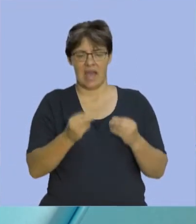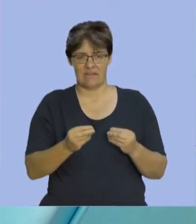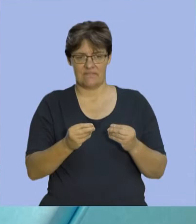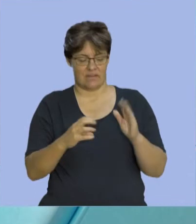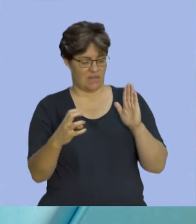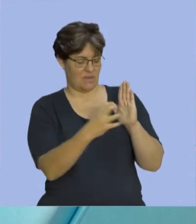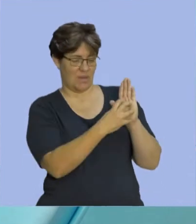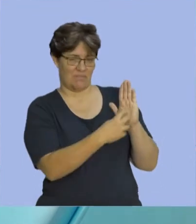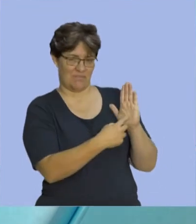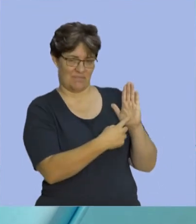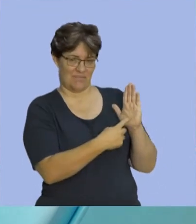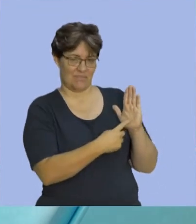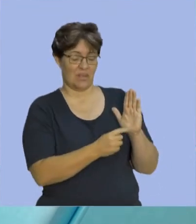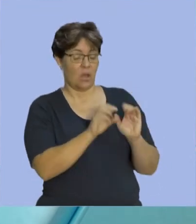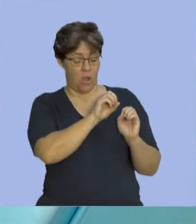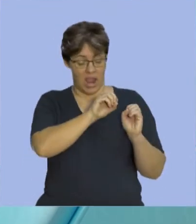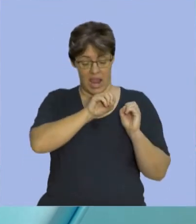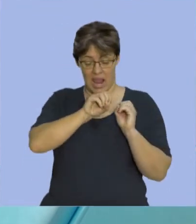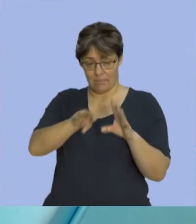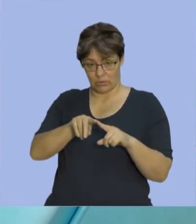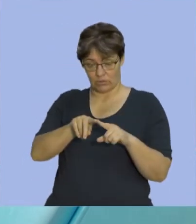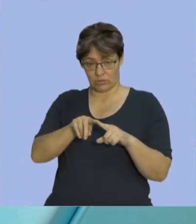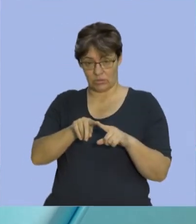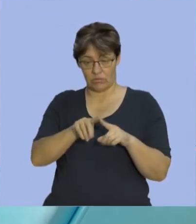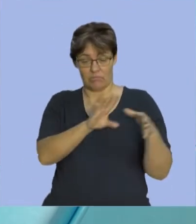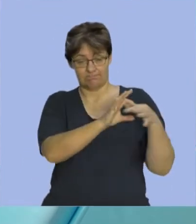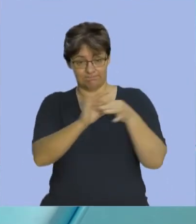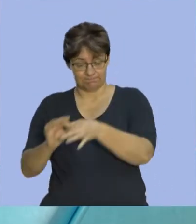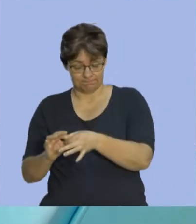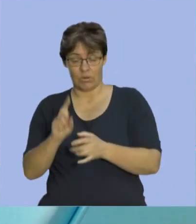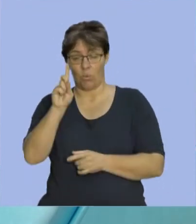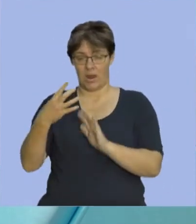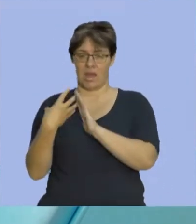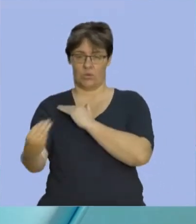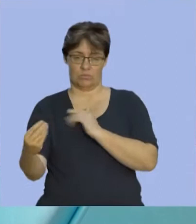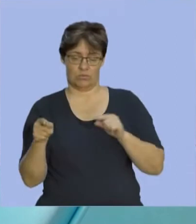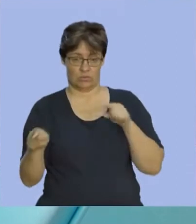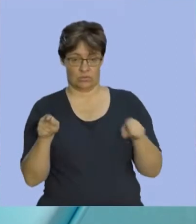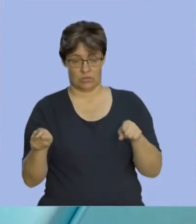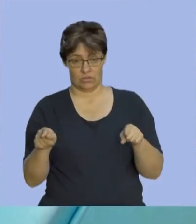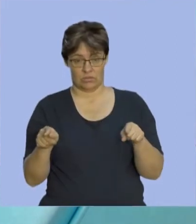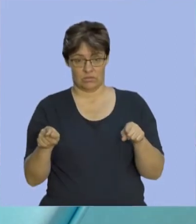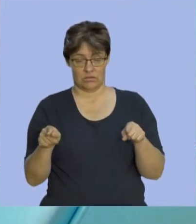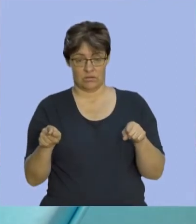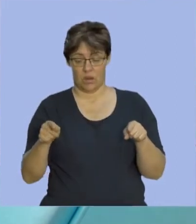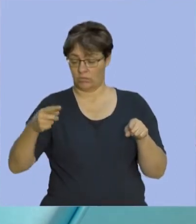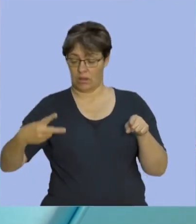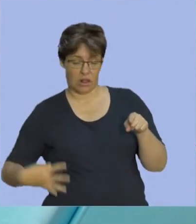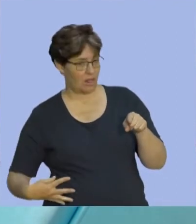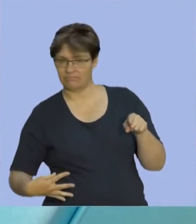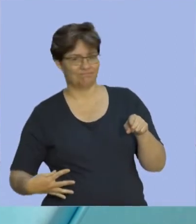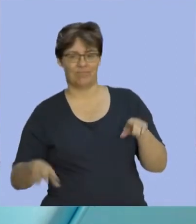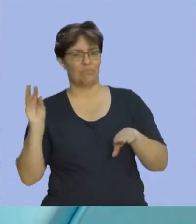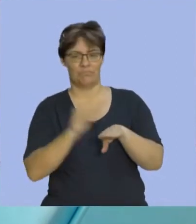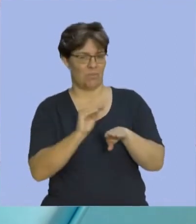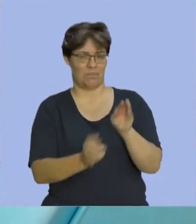when we have a mapping of one input value that corresponds with only one output. If I have